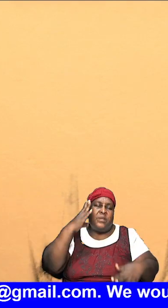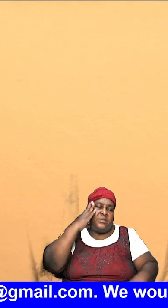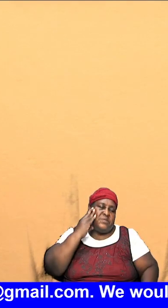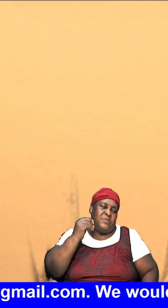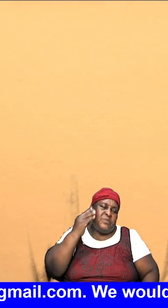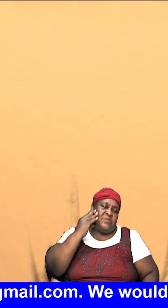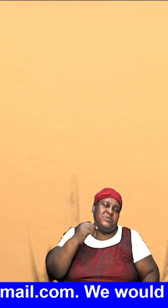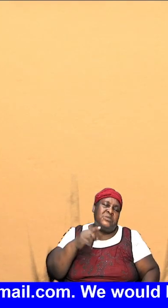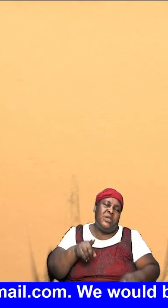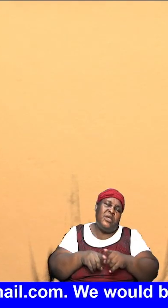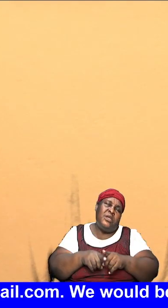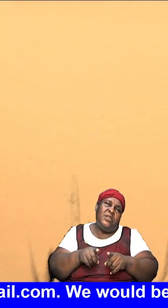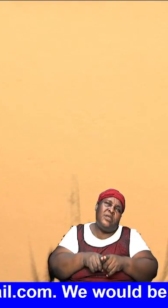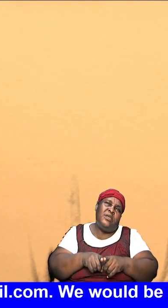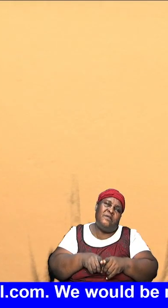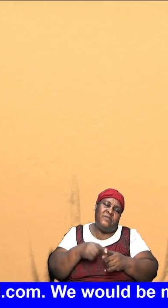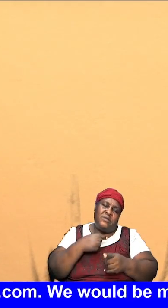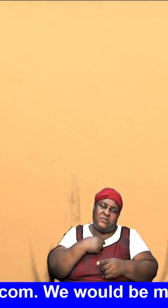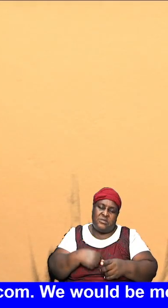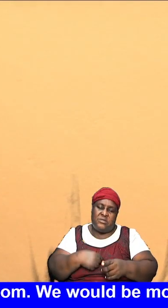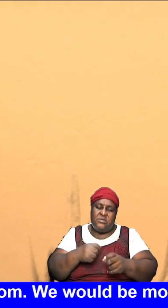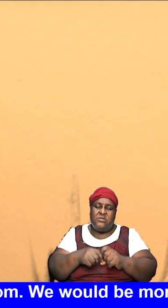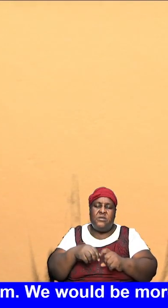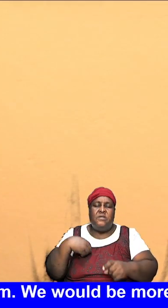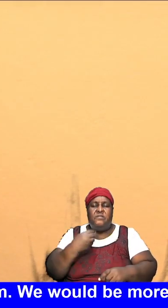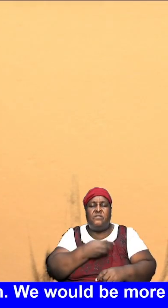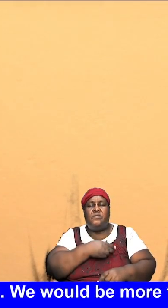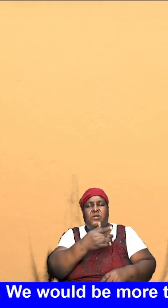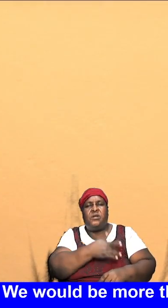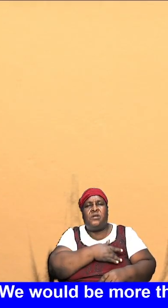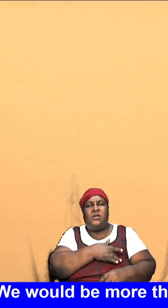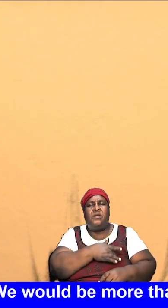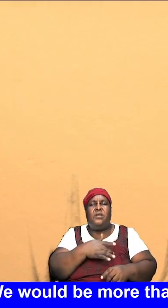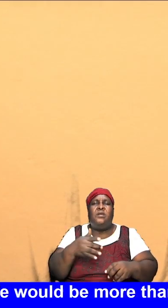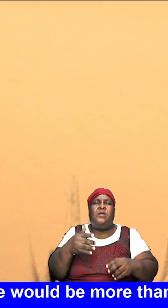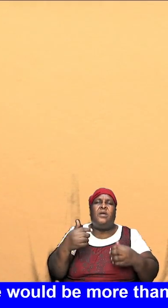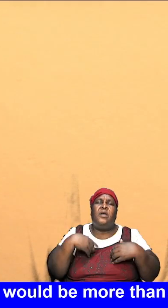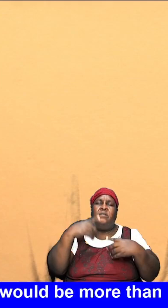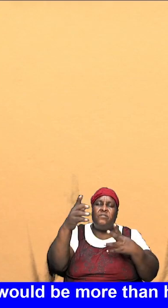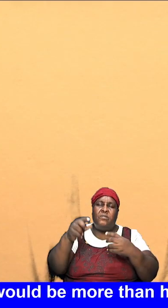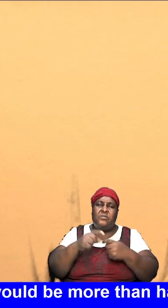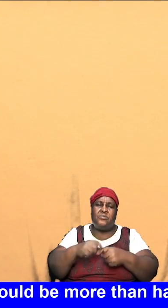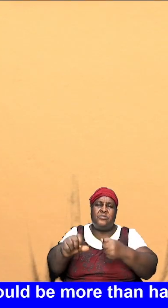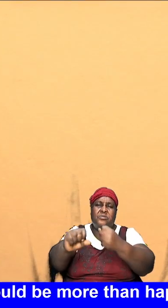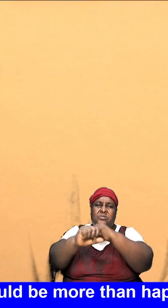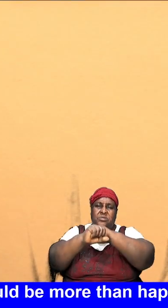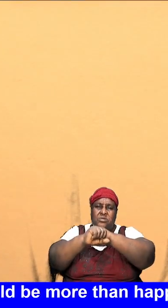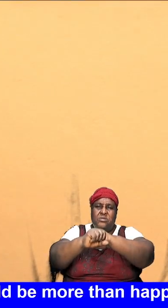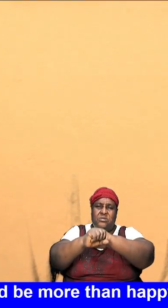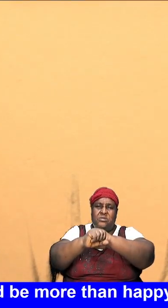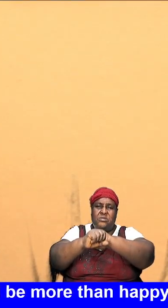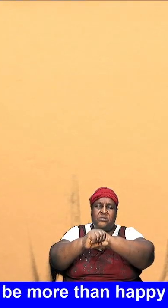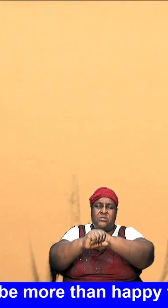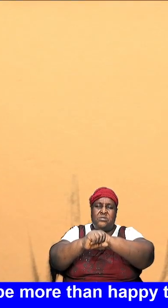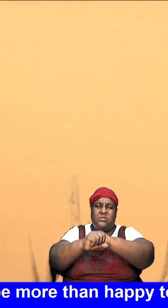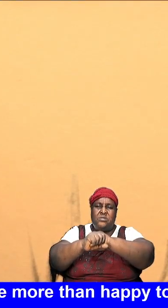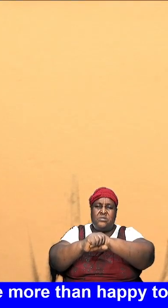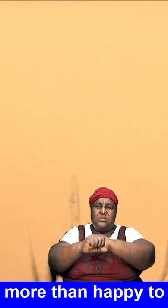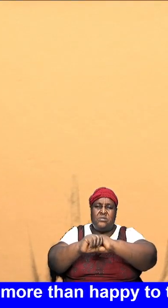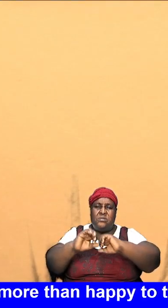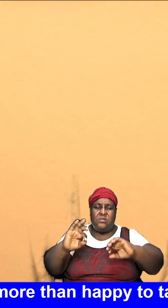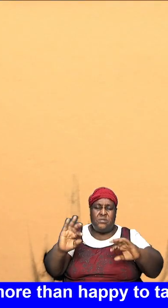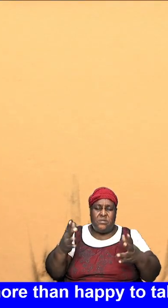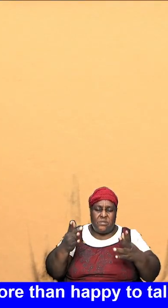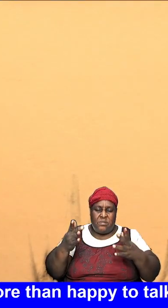experience, as it were, to have in the desires of our heart, to have you as our shield and our exceeding